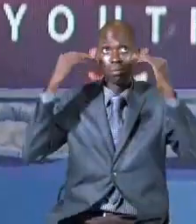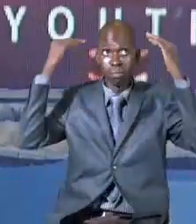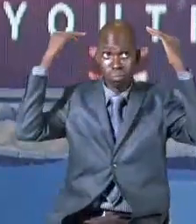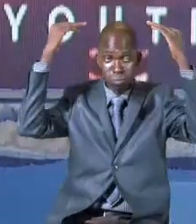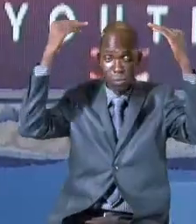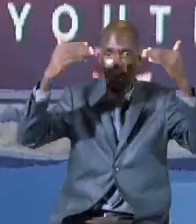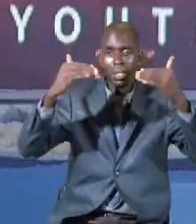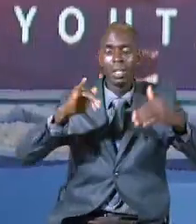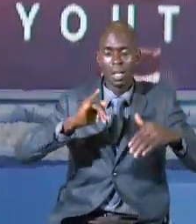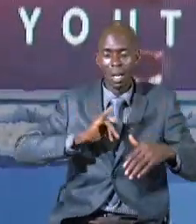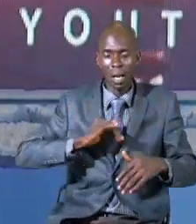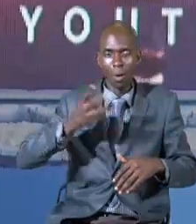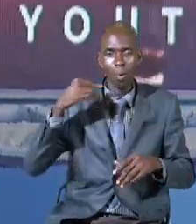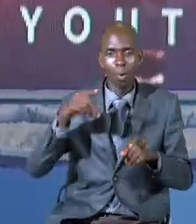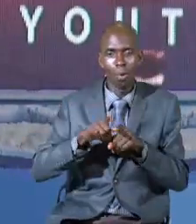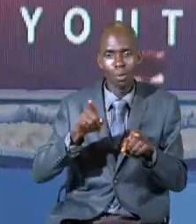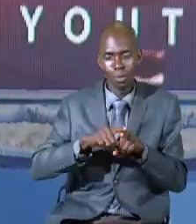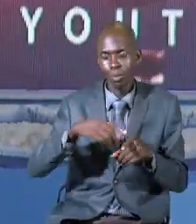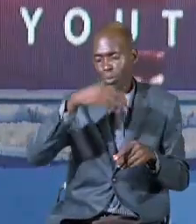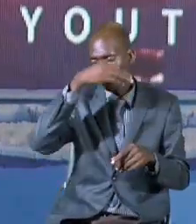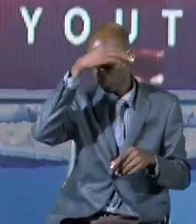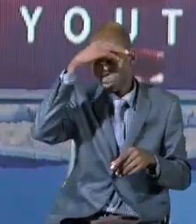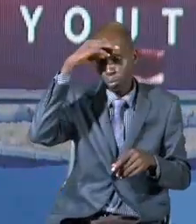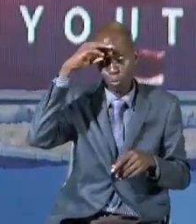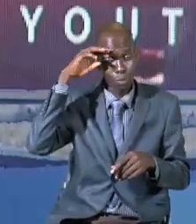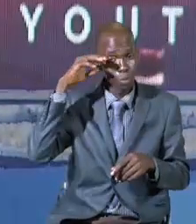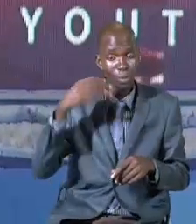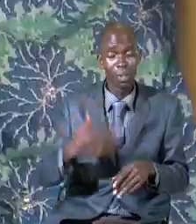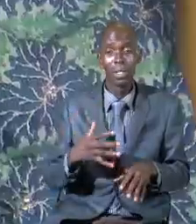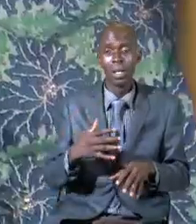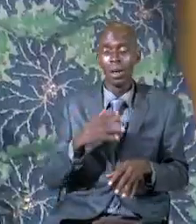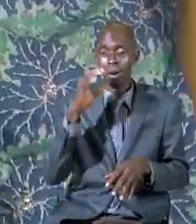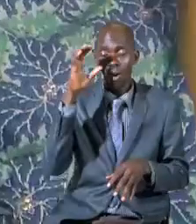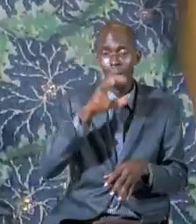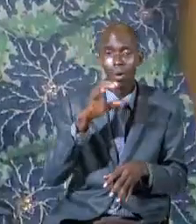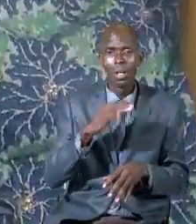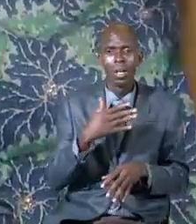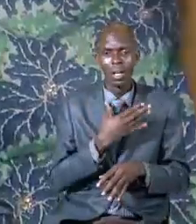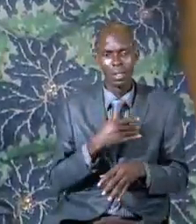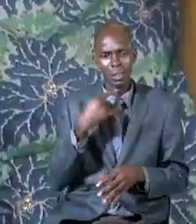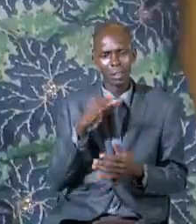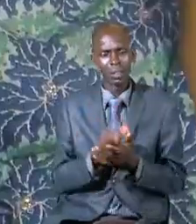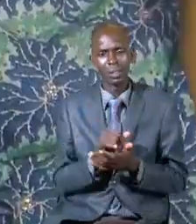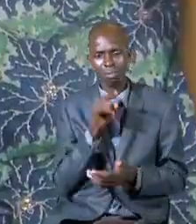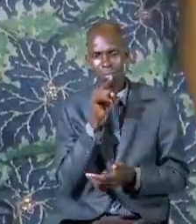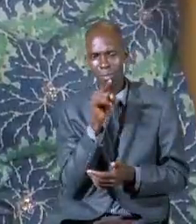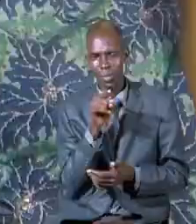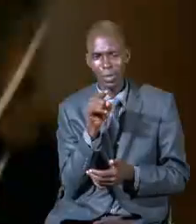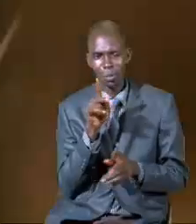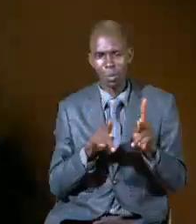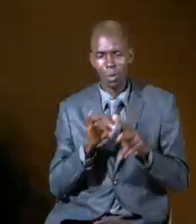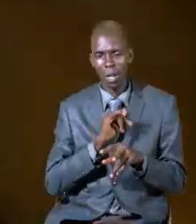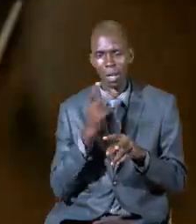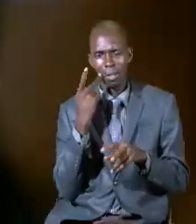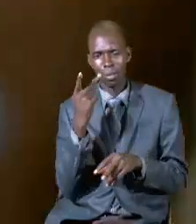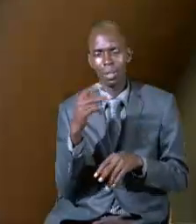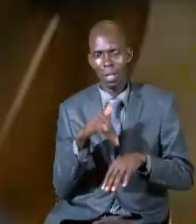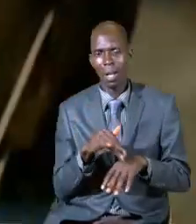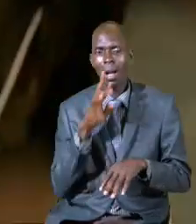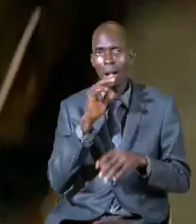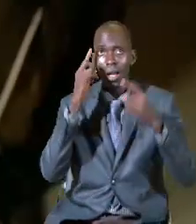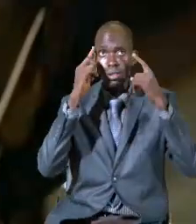calm, and you were rejoicing. I said, these are successful people. I said, anybody that can stay in the